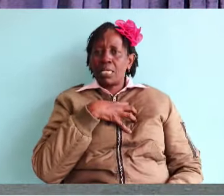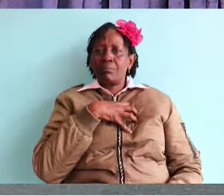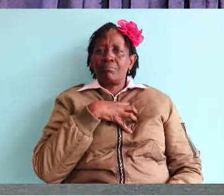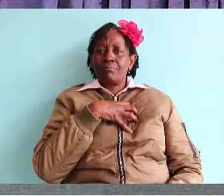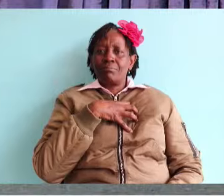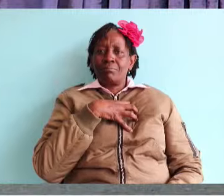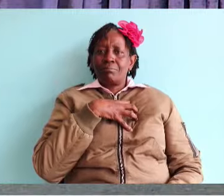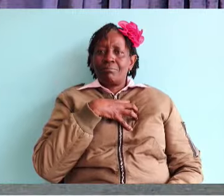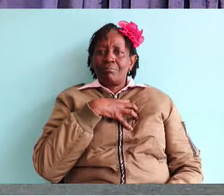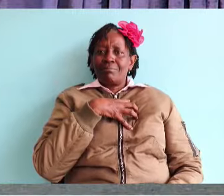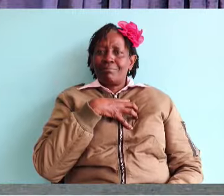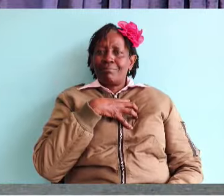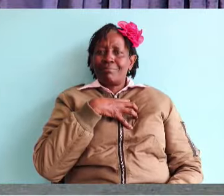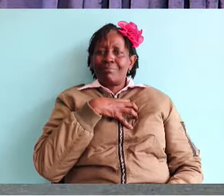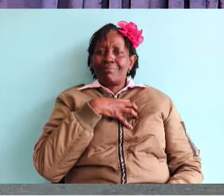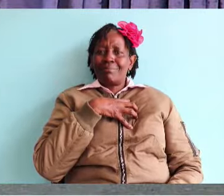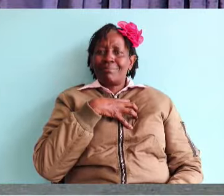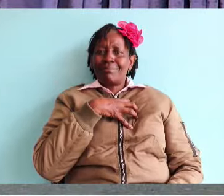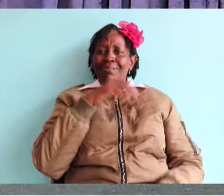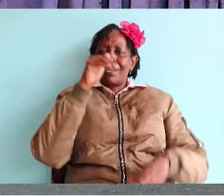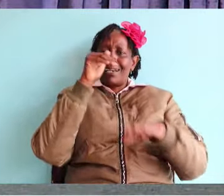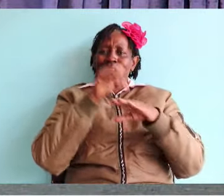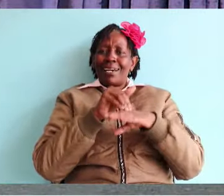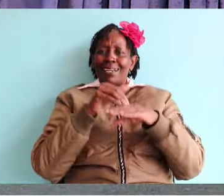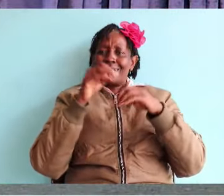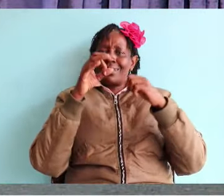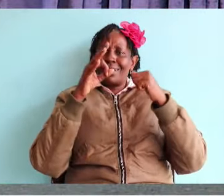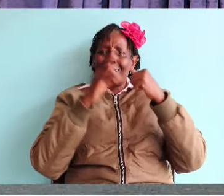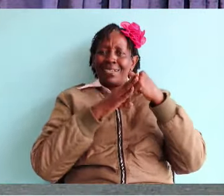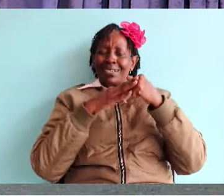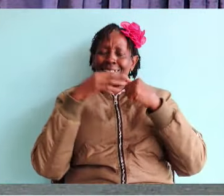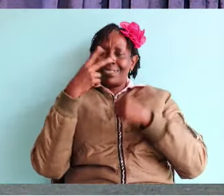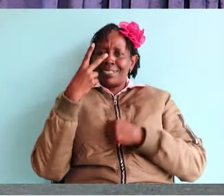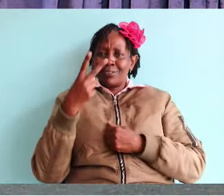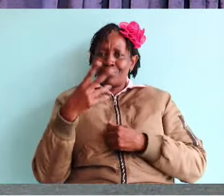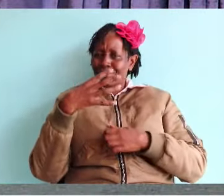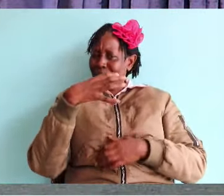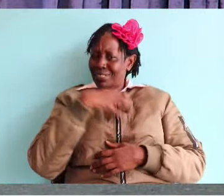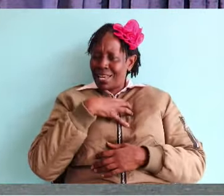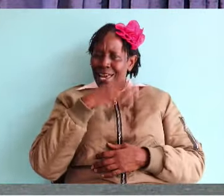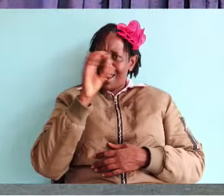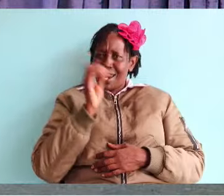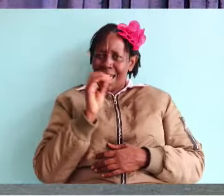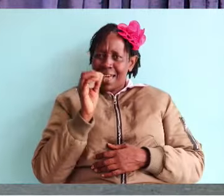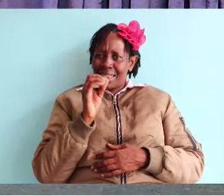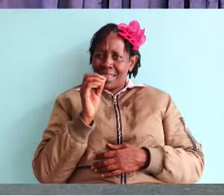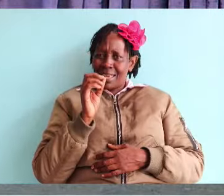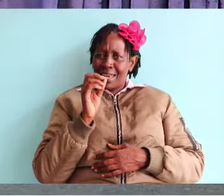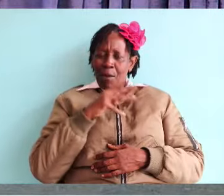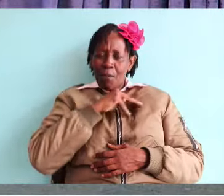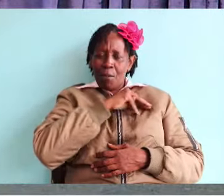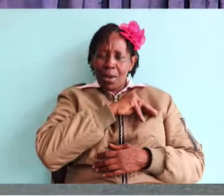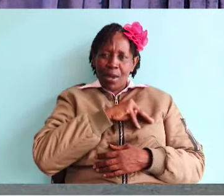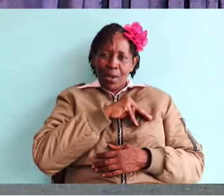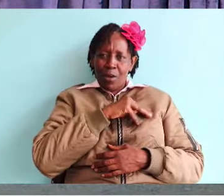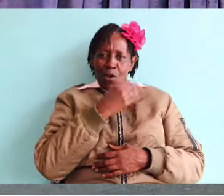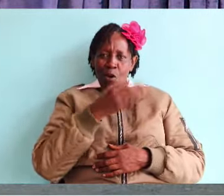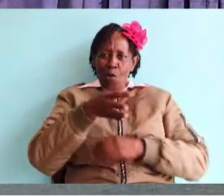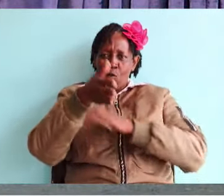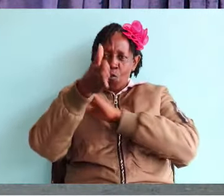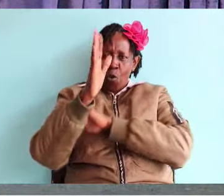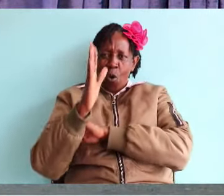even at 82. You know, I mean, but the mission of God will not be